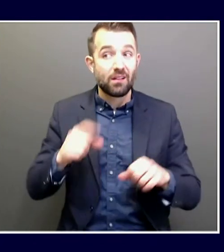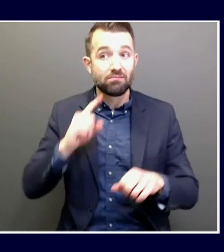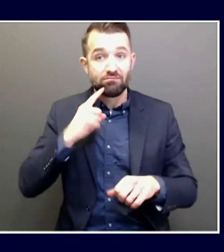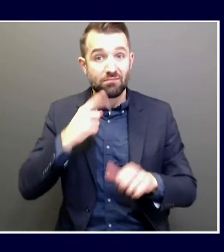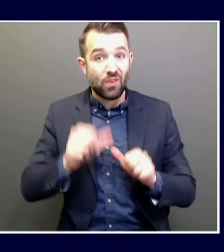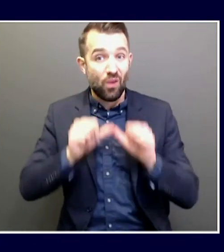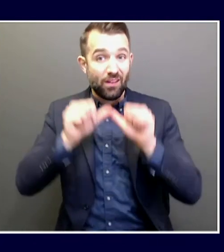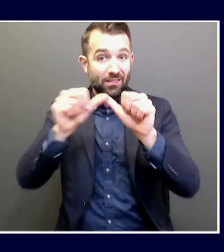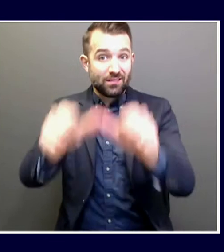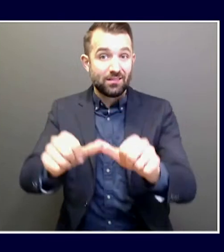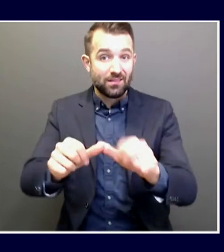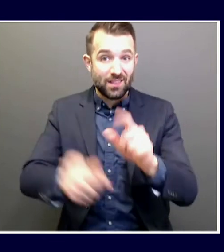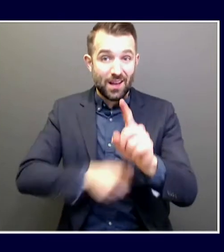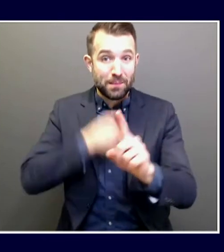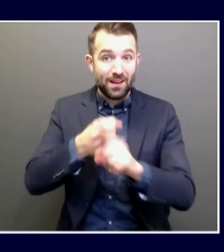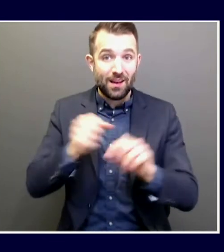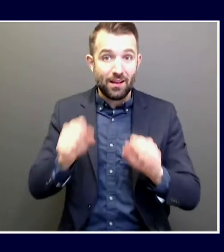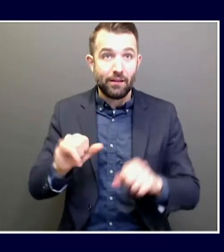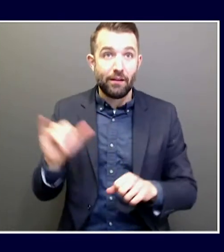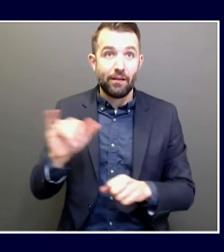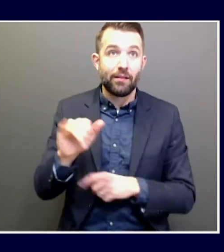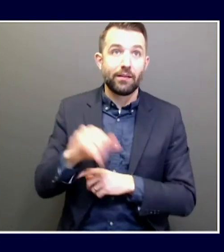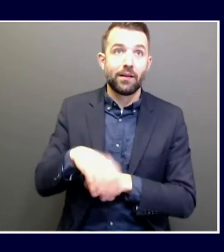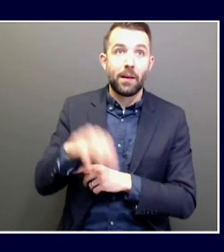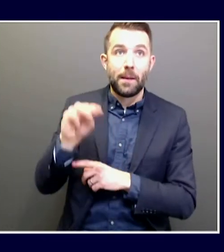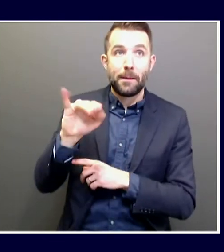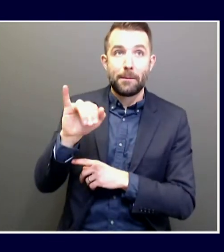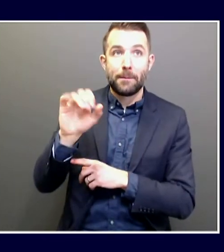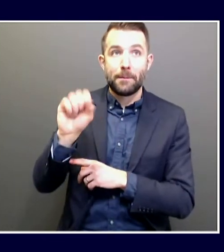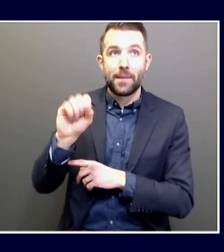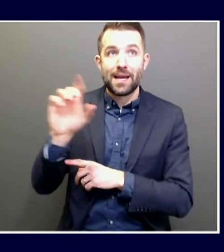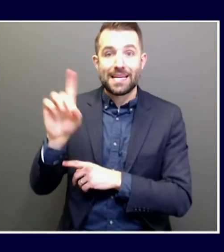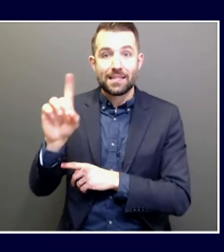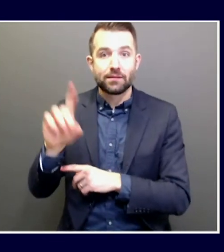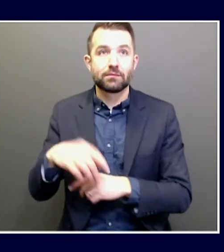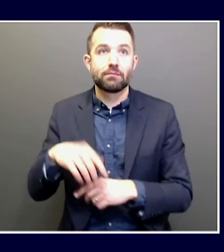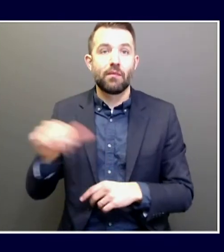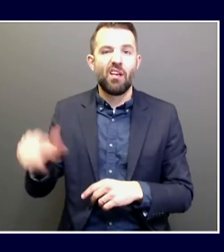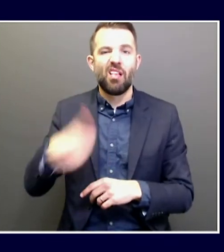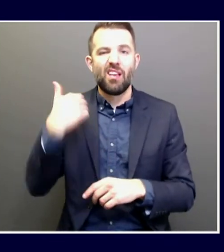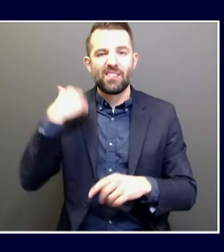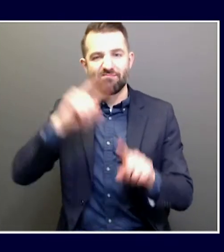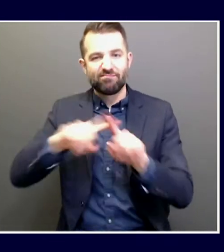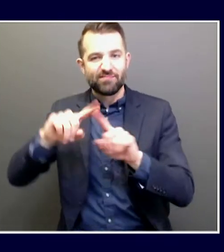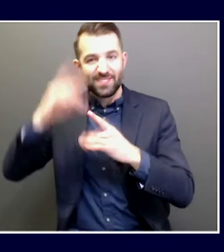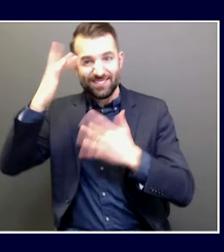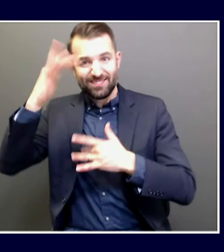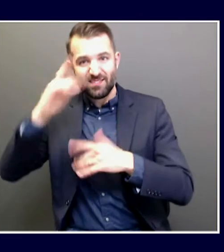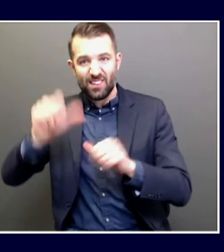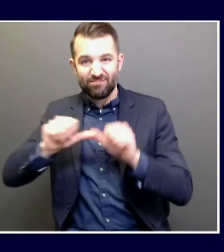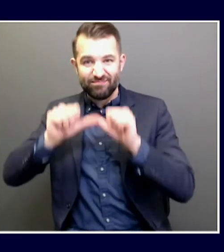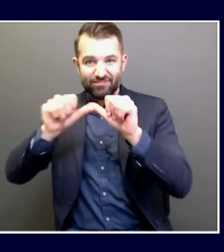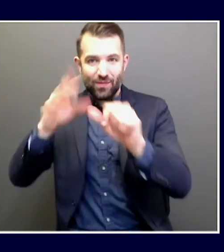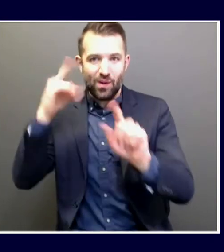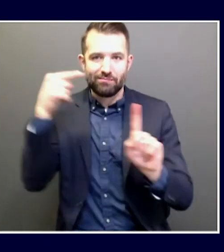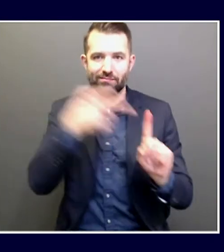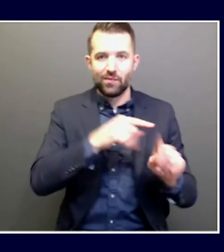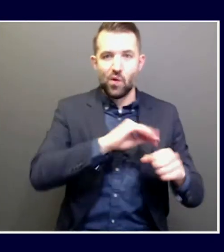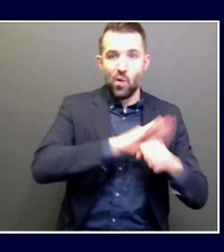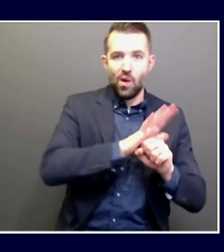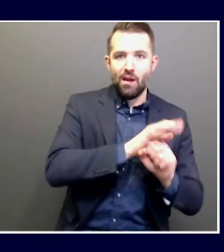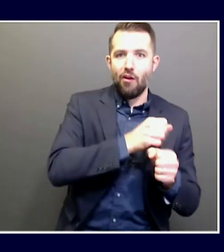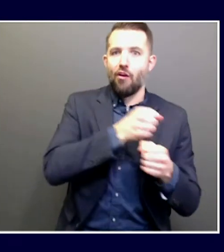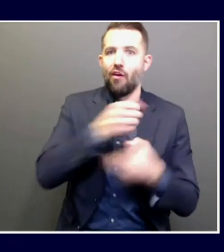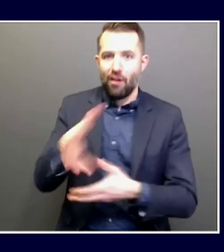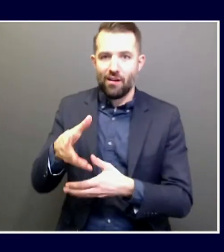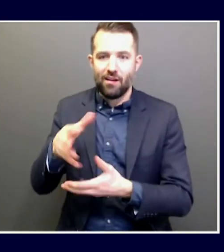like conditions like MIS-C and things of that nature. It's again there too, Chris, too early to tell what the implication